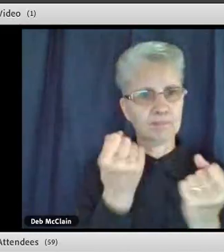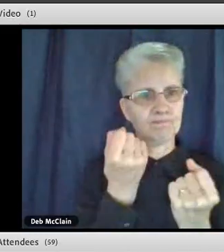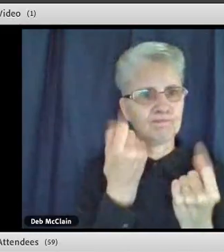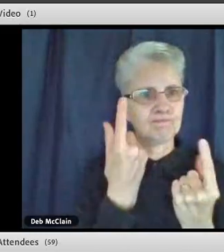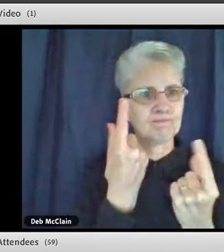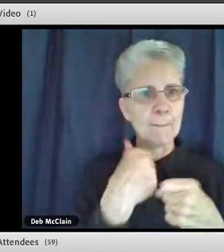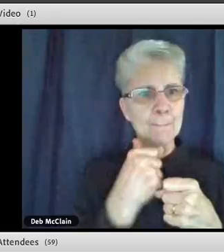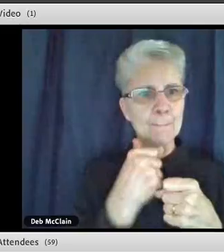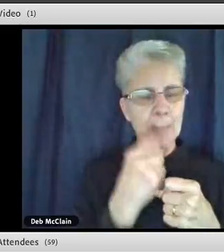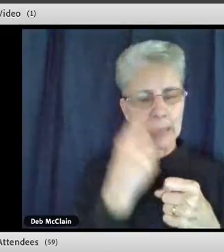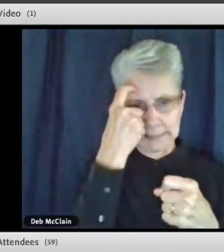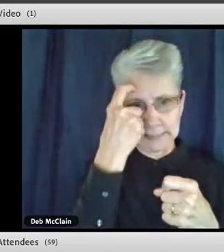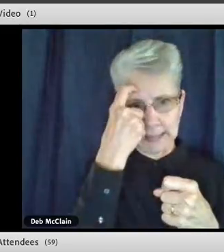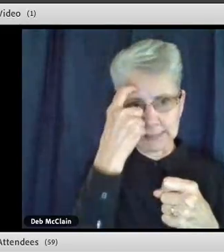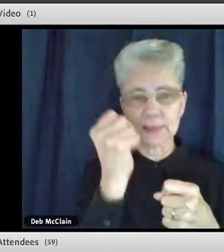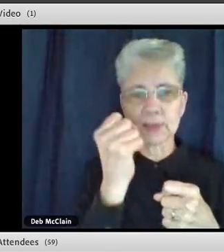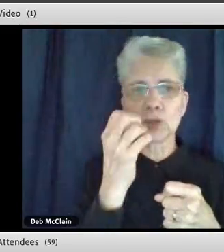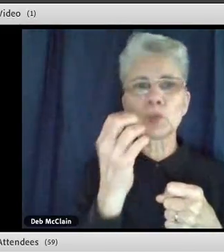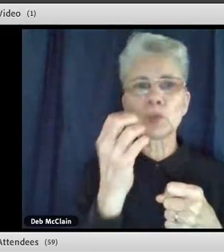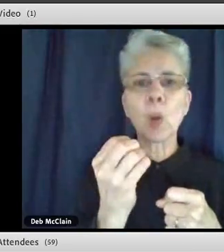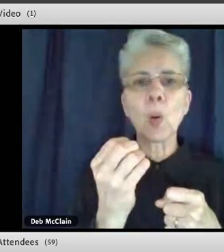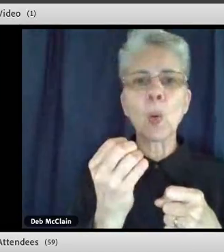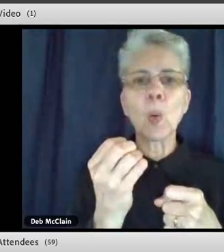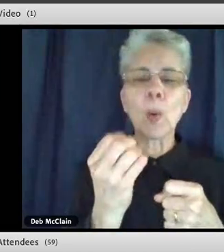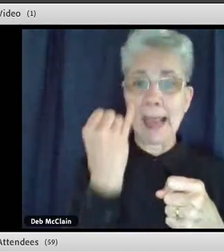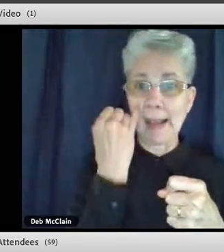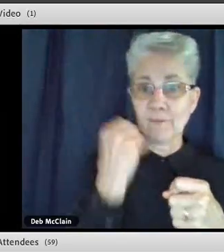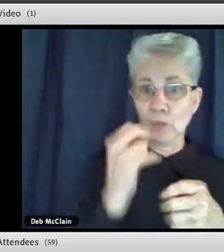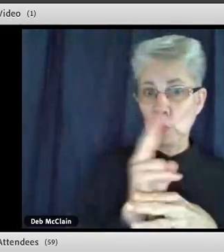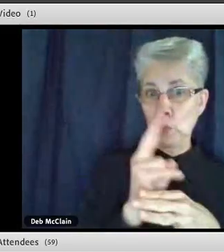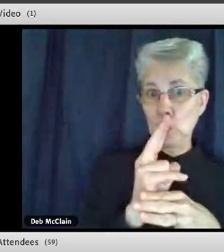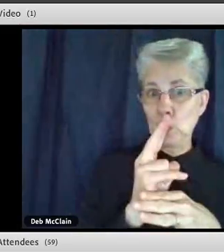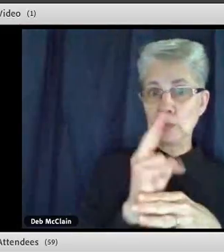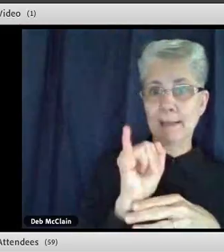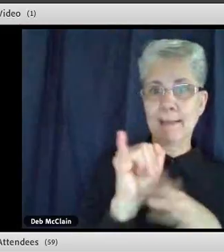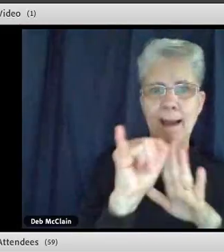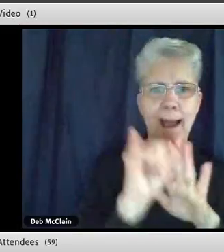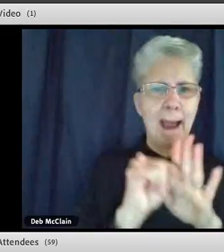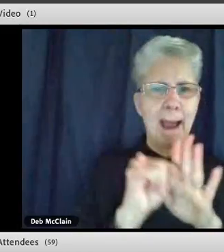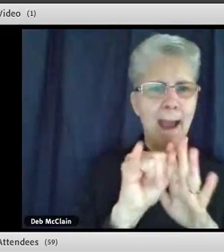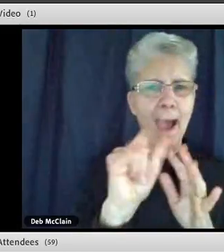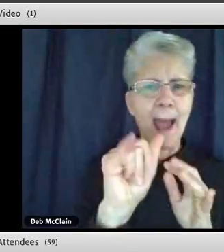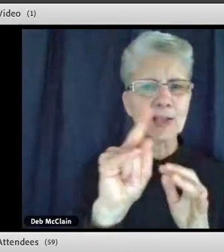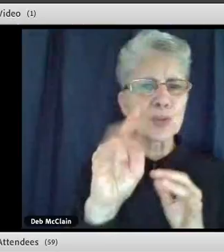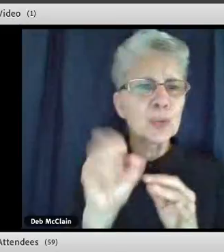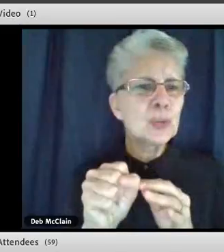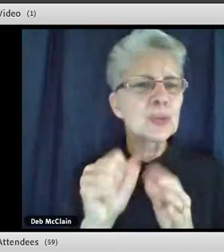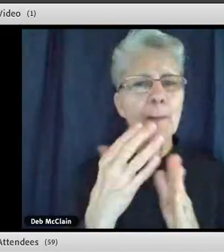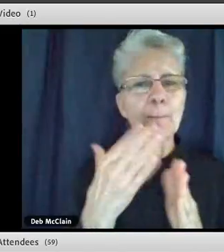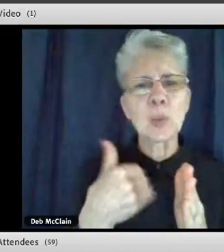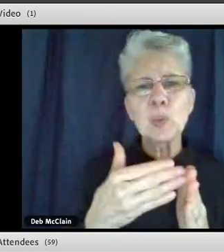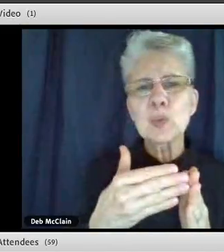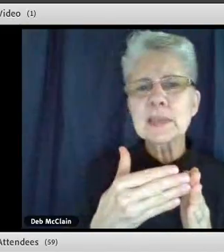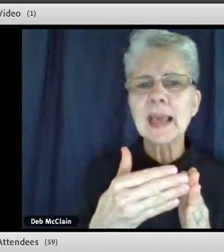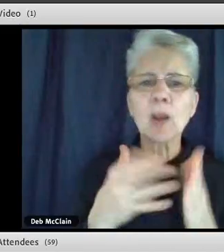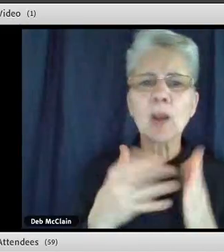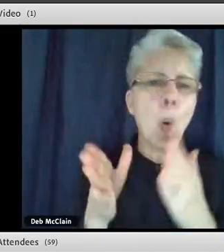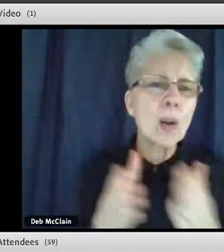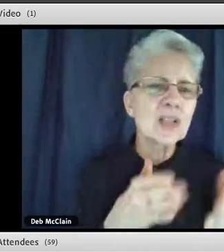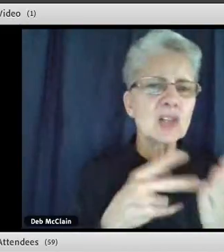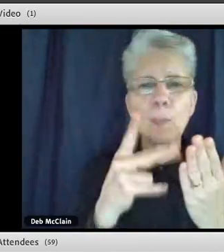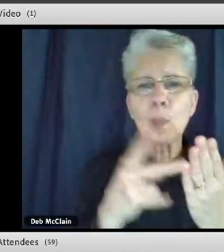sense. So if you use like iTunes or any sort of music organization program, once again, there's